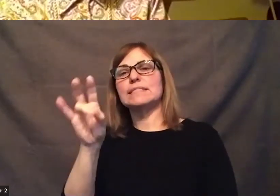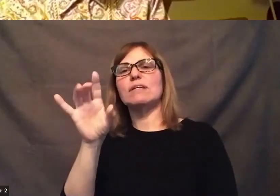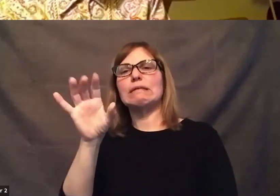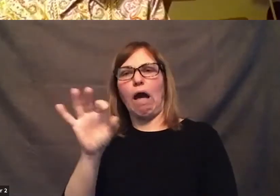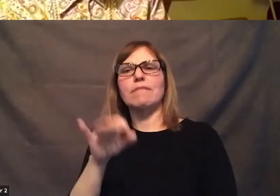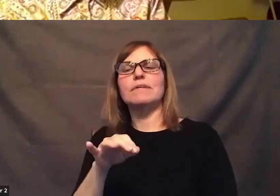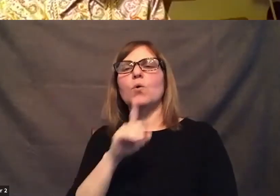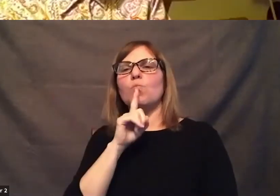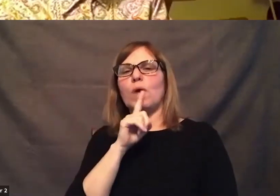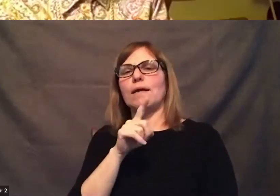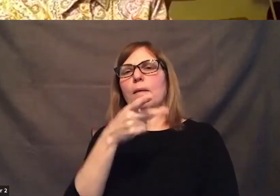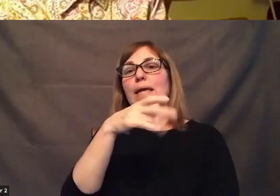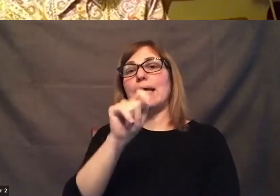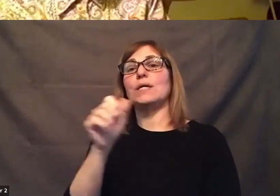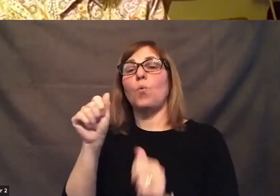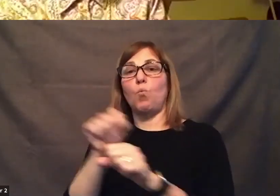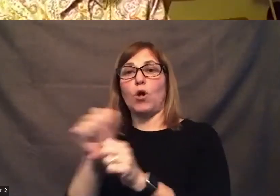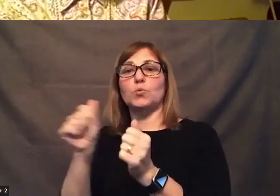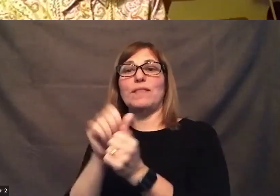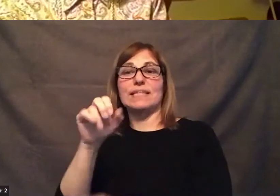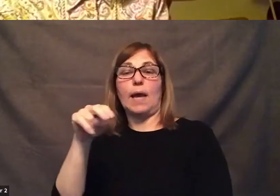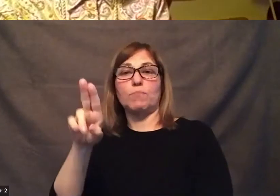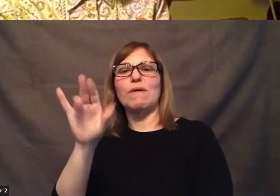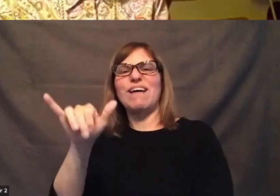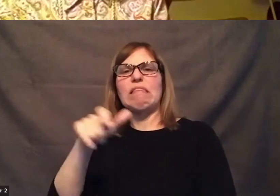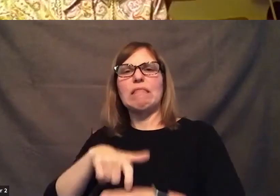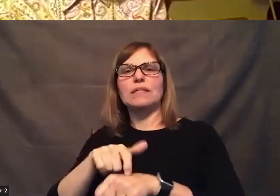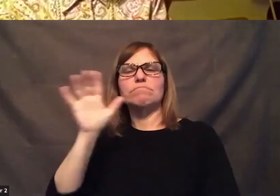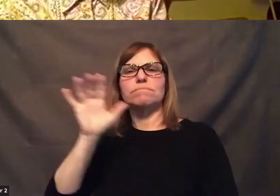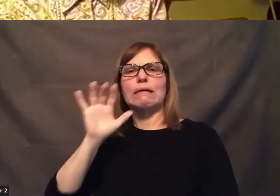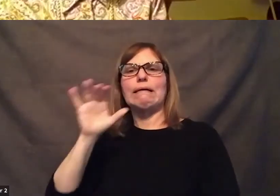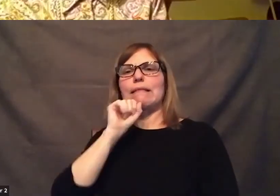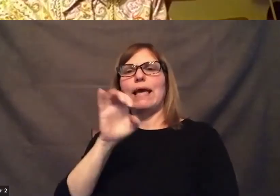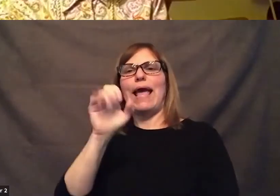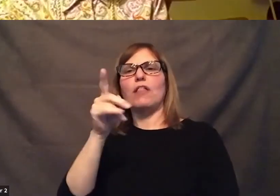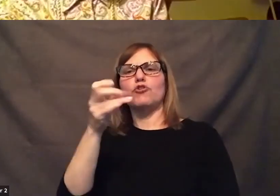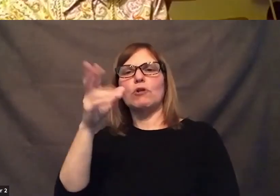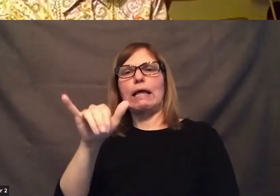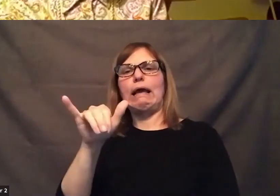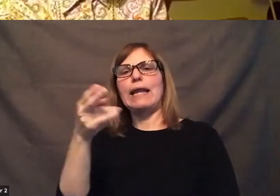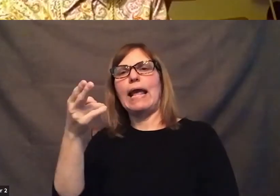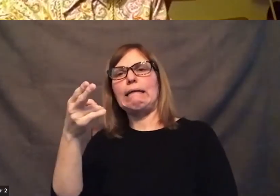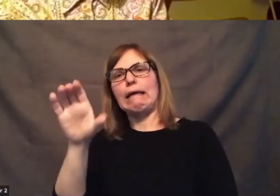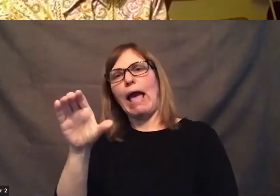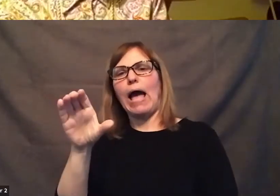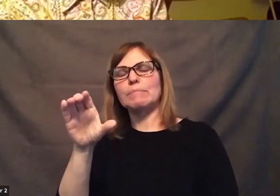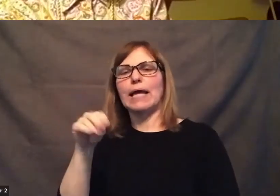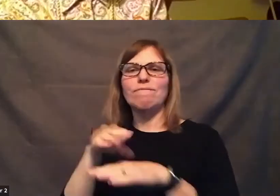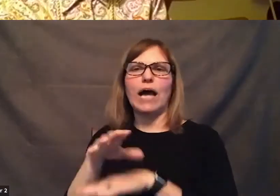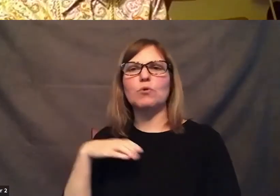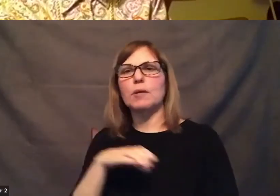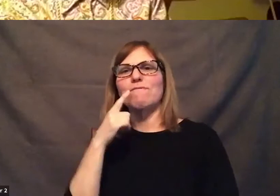most importantly with what at that time was called the Elderly and Handicapped Advisory Committee of Southwestern Pennsylvania